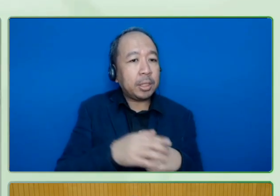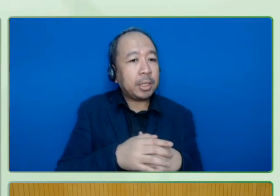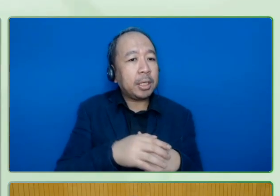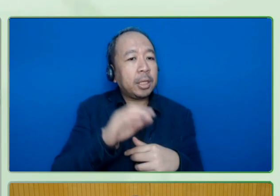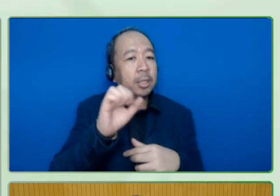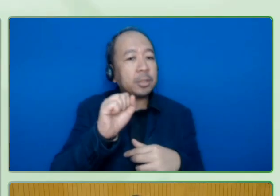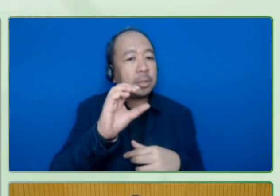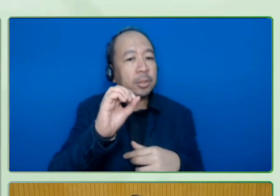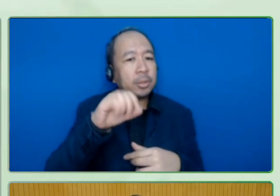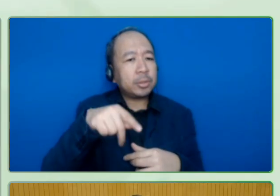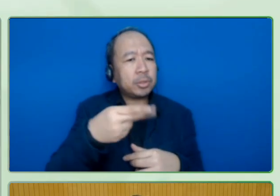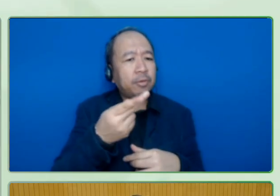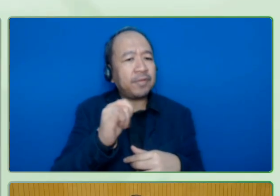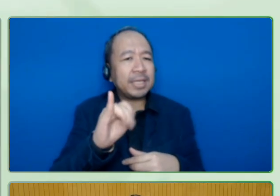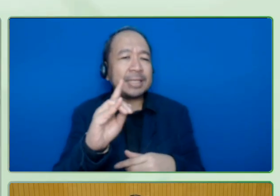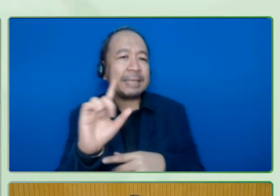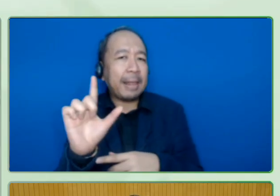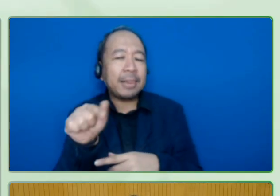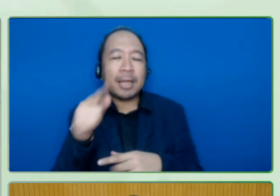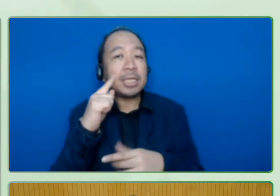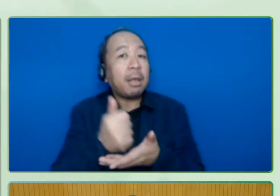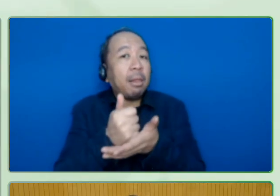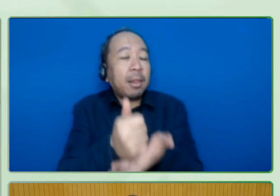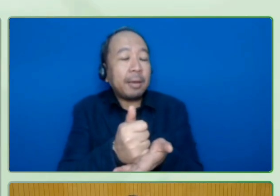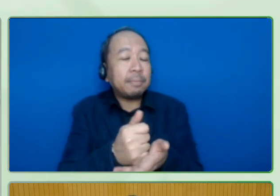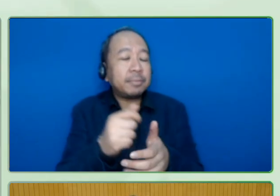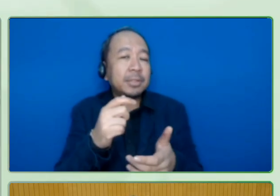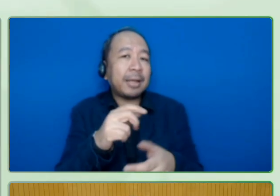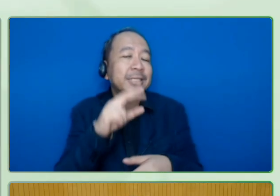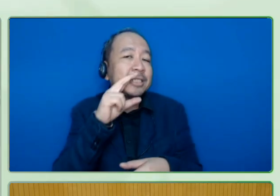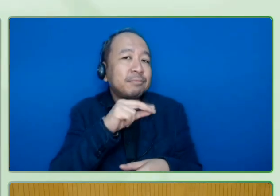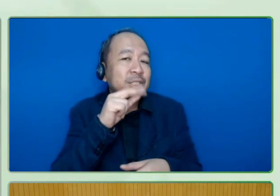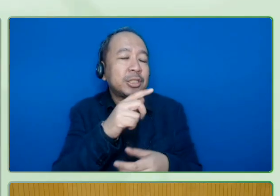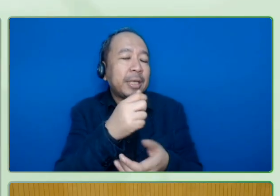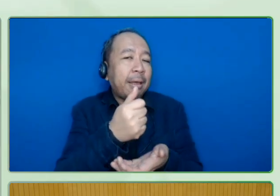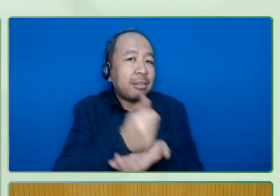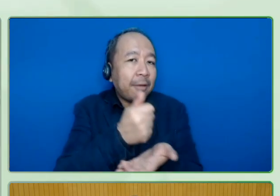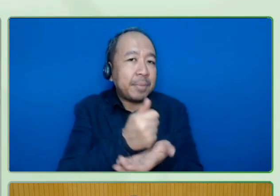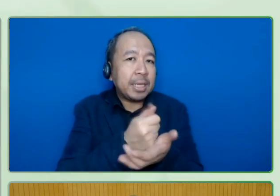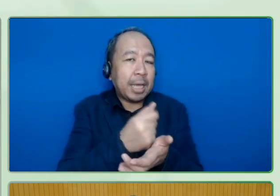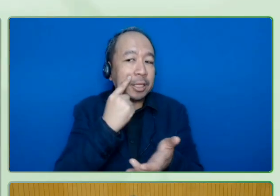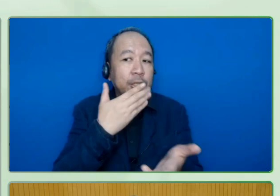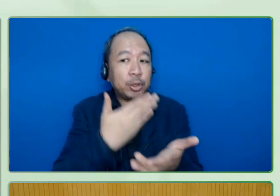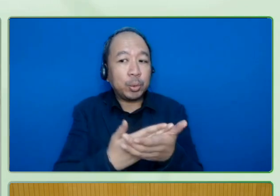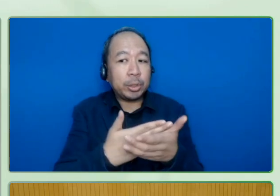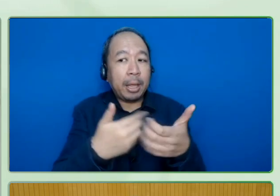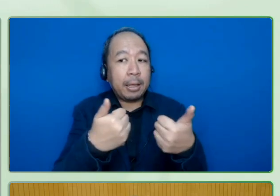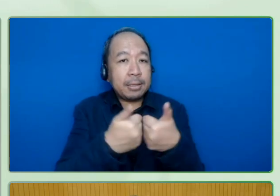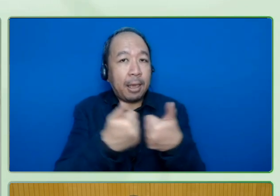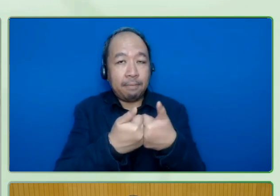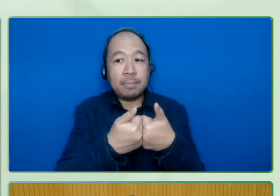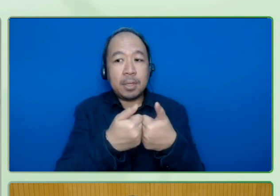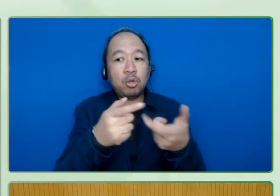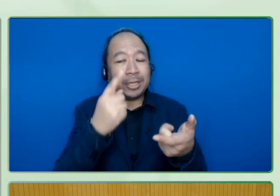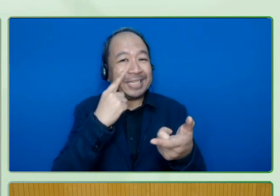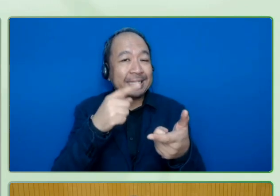gamified speech therapy. It's actually a completely good game for children. There is no bad influence,